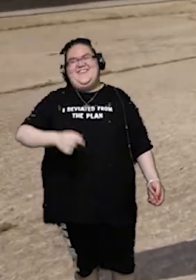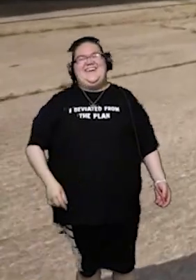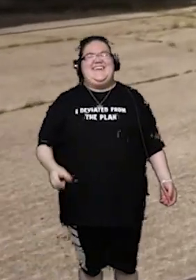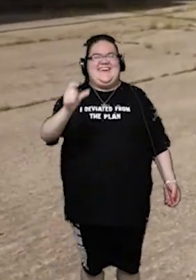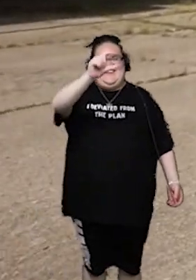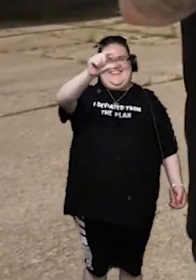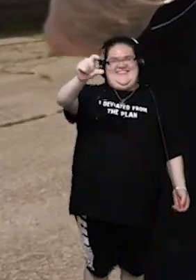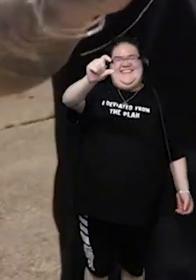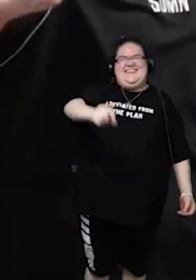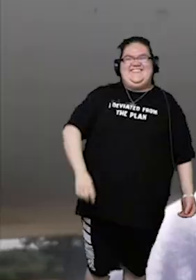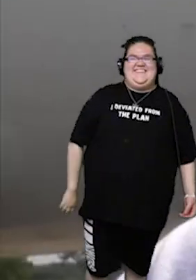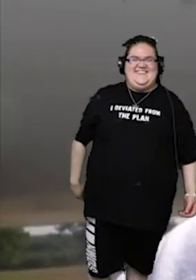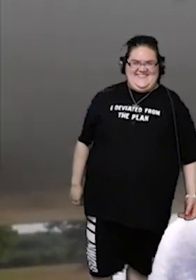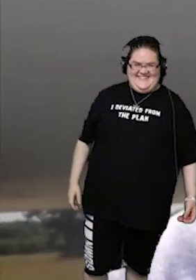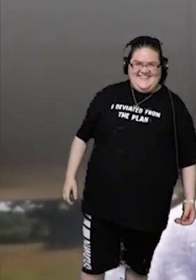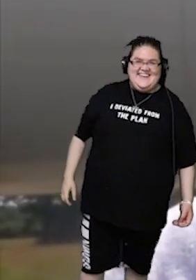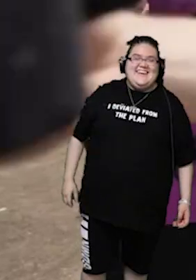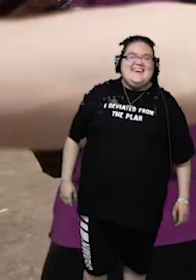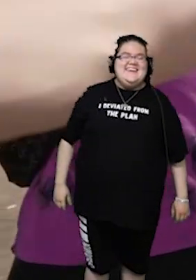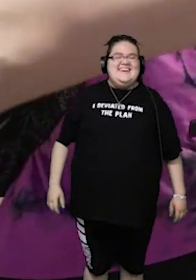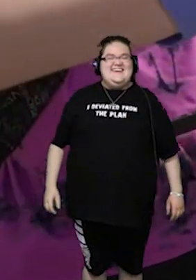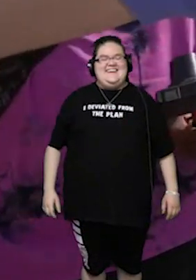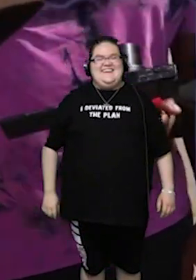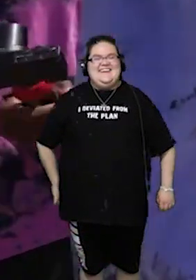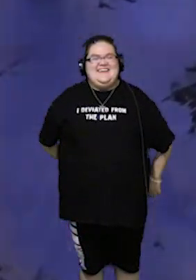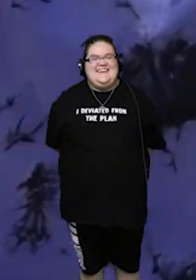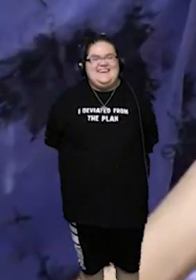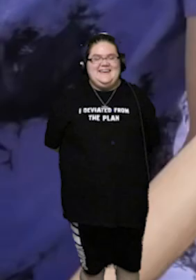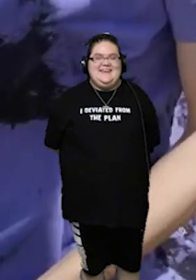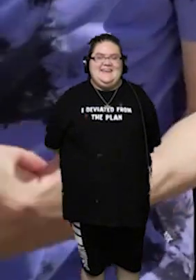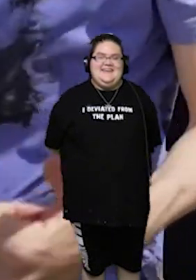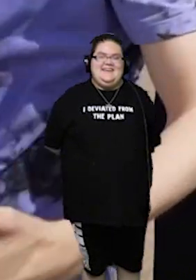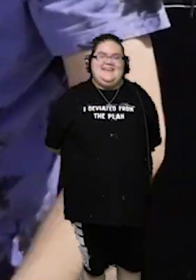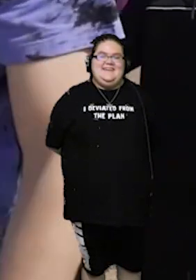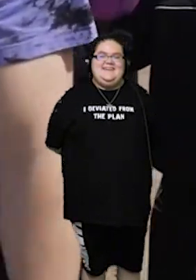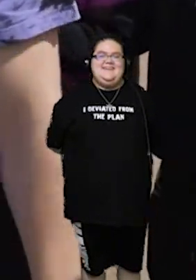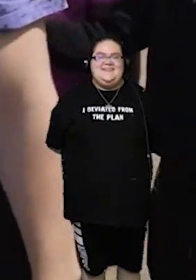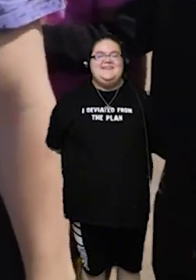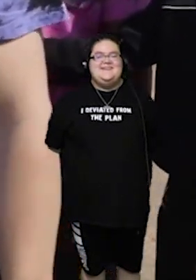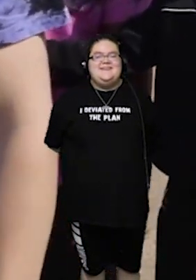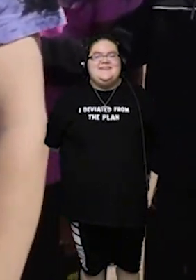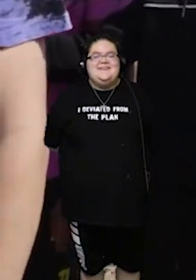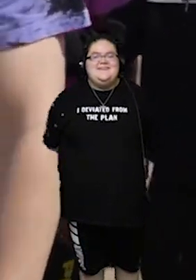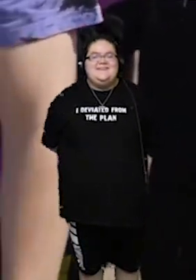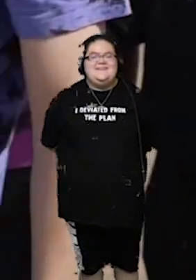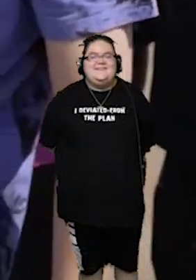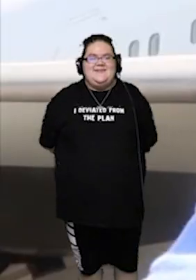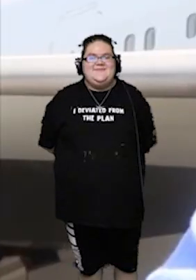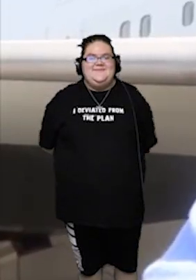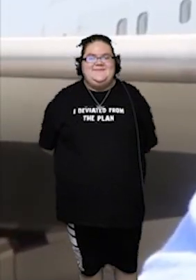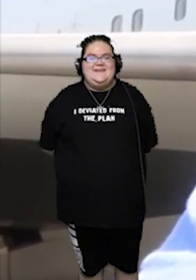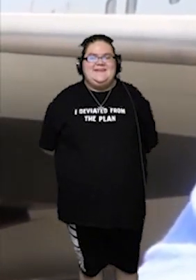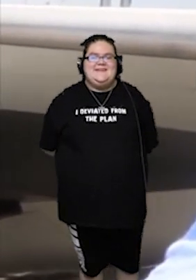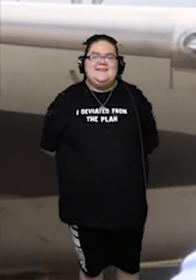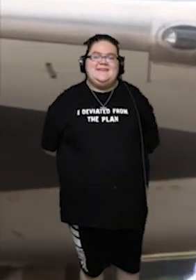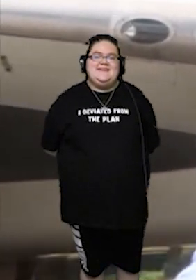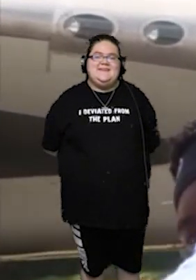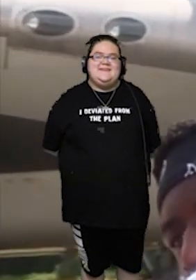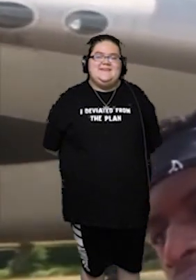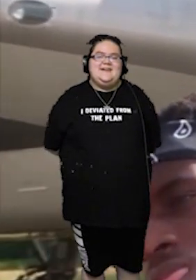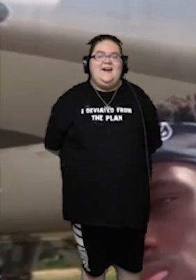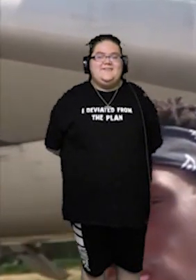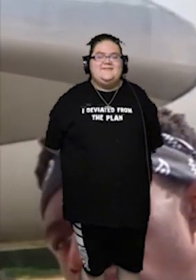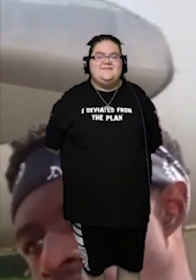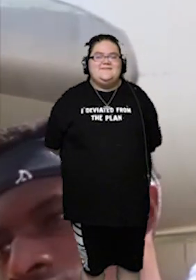of hide and seek. I love how they edited that on the... So hot. Okay. Watch the main channel if you haven't seen it, so you get an idea of the layout, the spots we've used already. Yep. And I'm seeking,